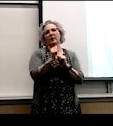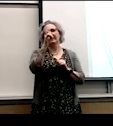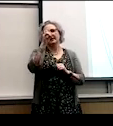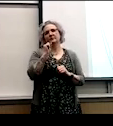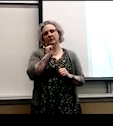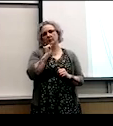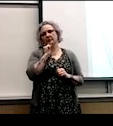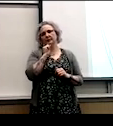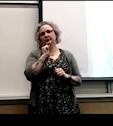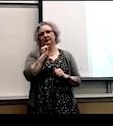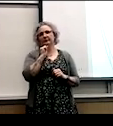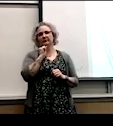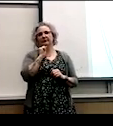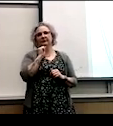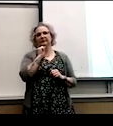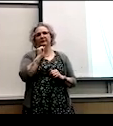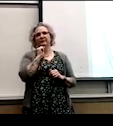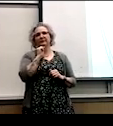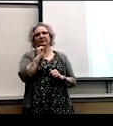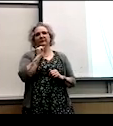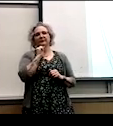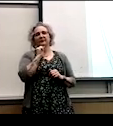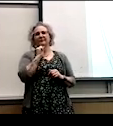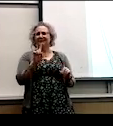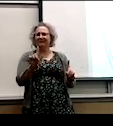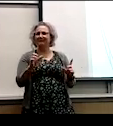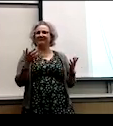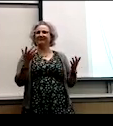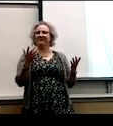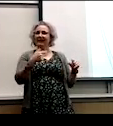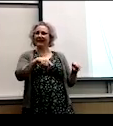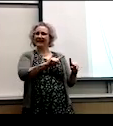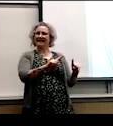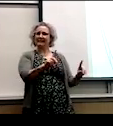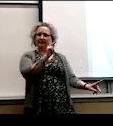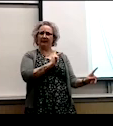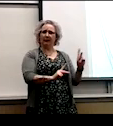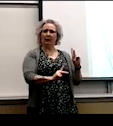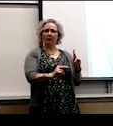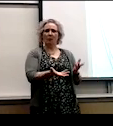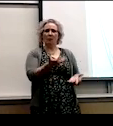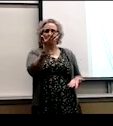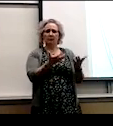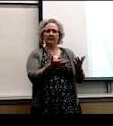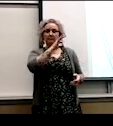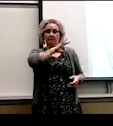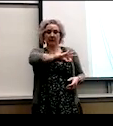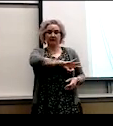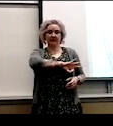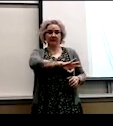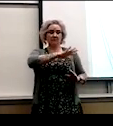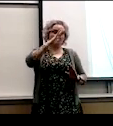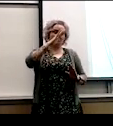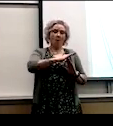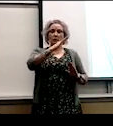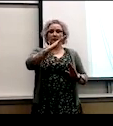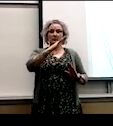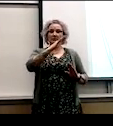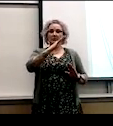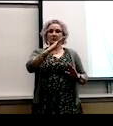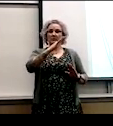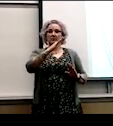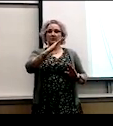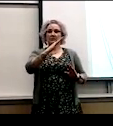these are the people, really, people with Down syndrome are the ones that probably might benefit the most from removing amyloid from their